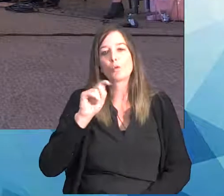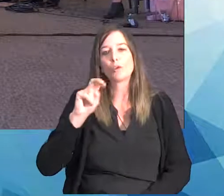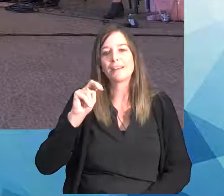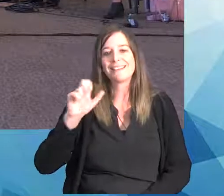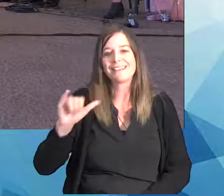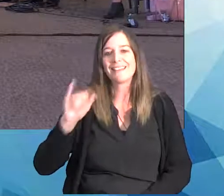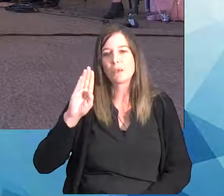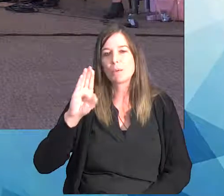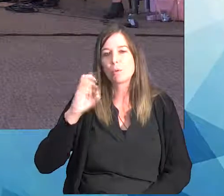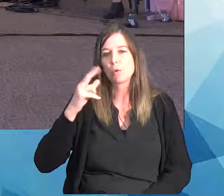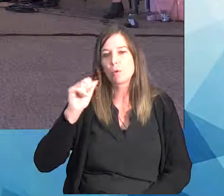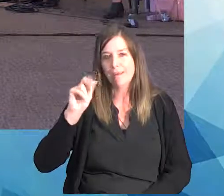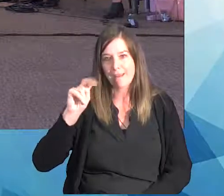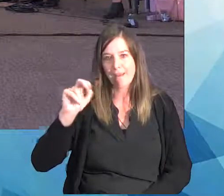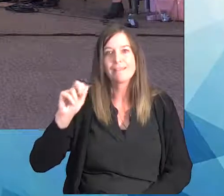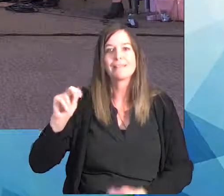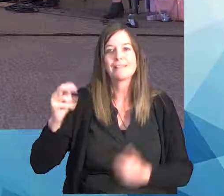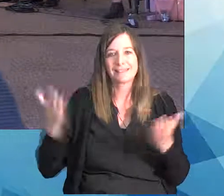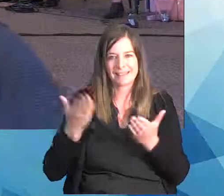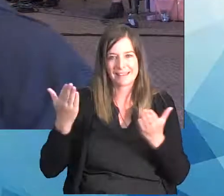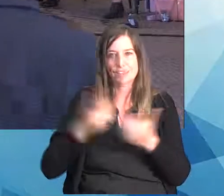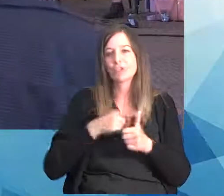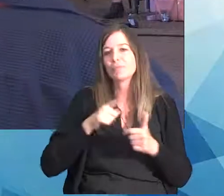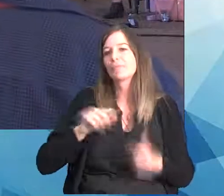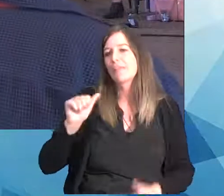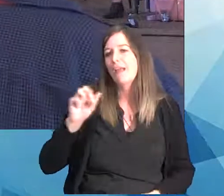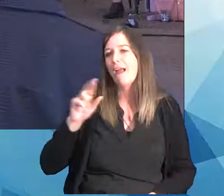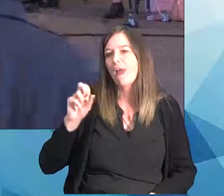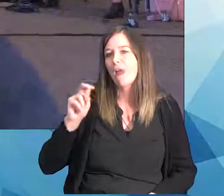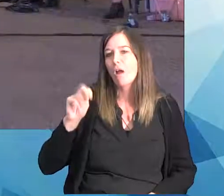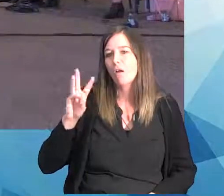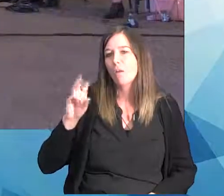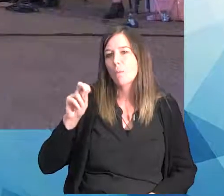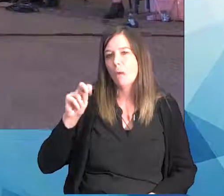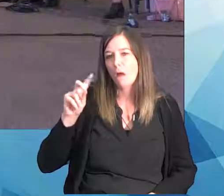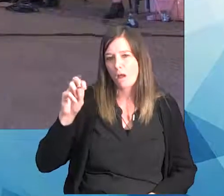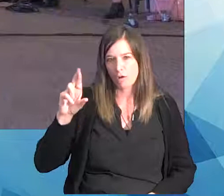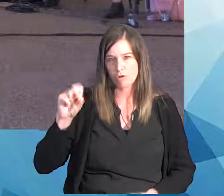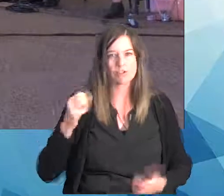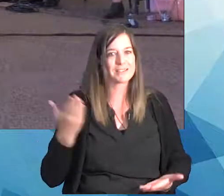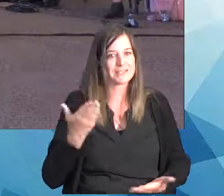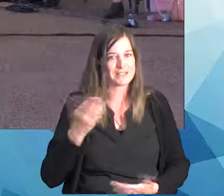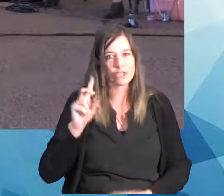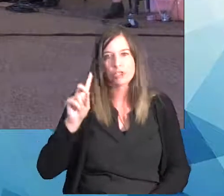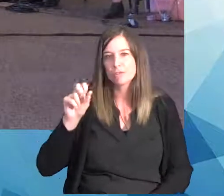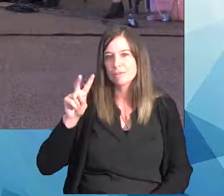Aaron Wonders. Present. David Nigro. Present. Dean Howard.